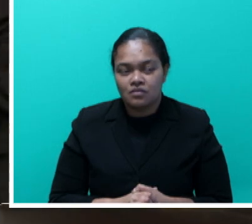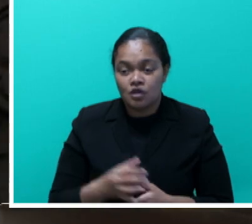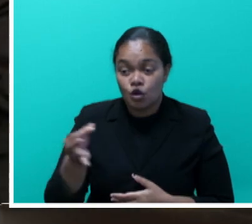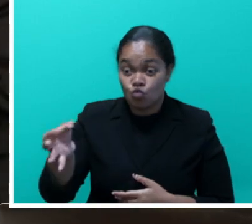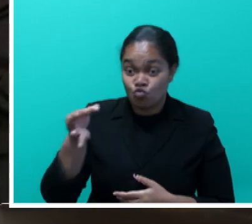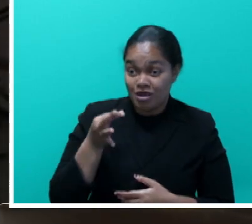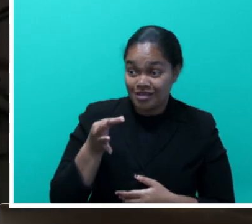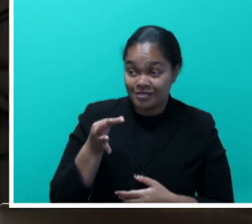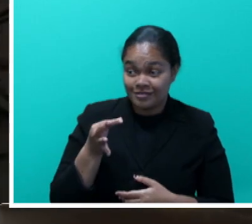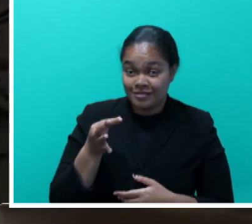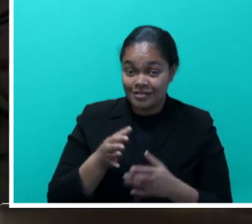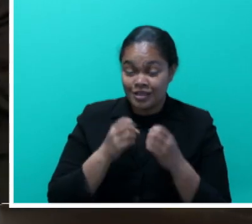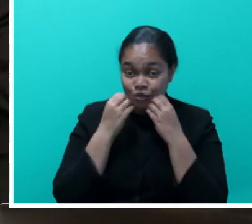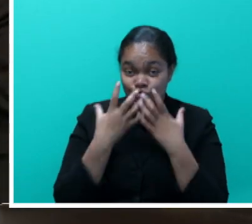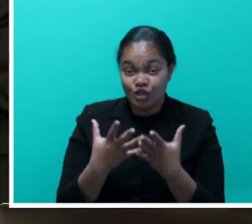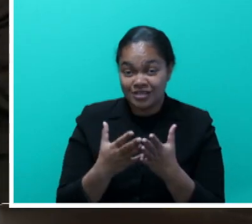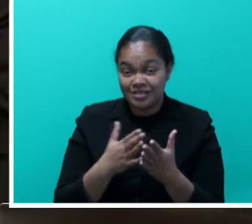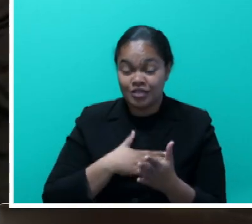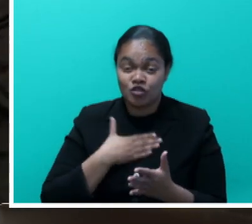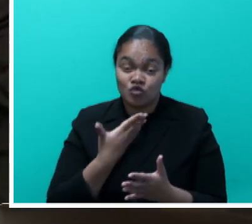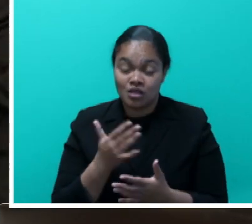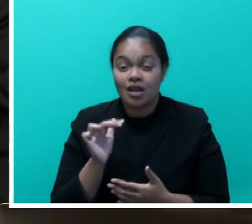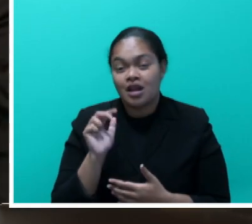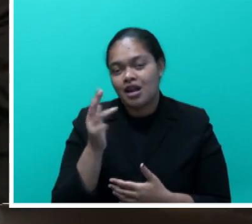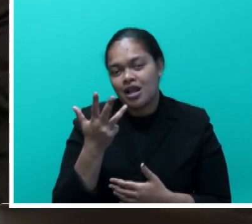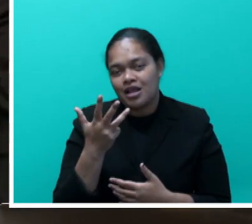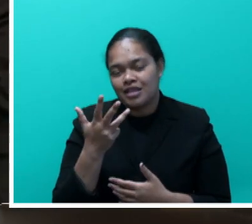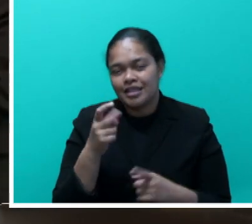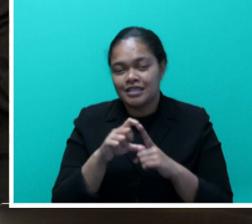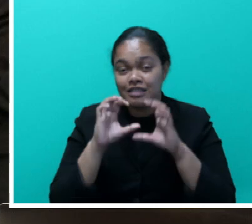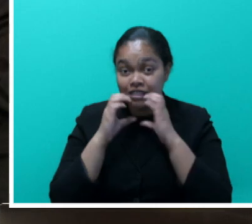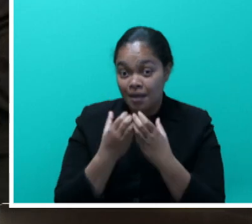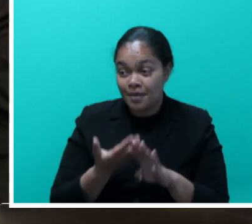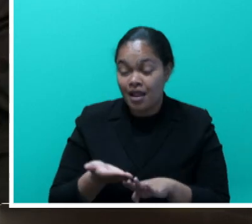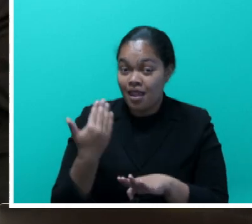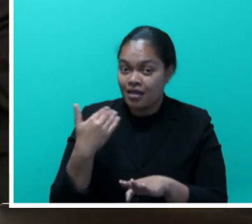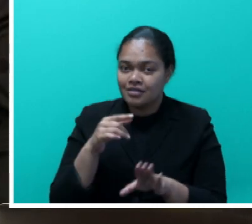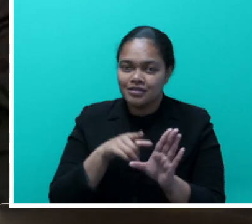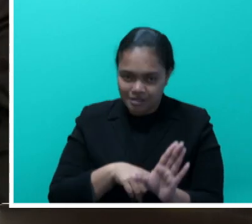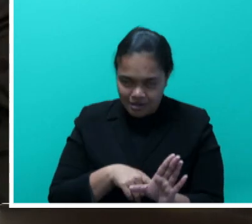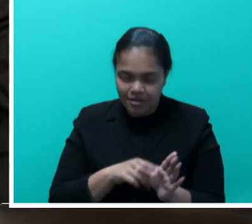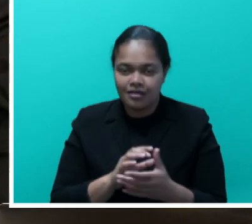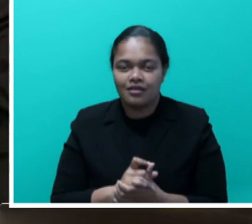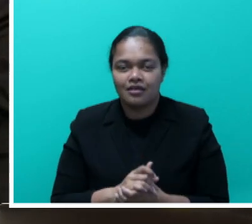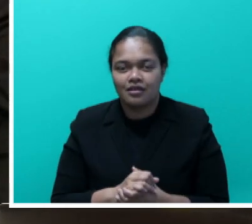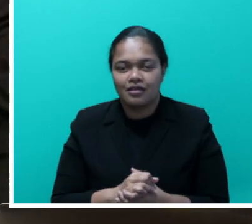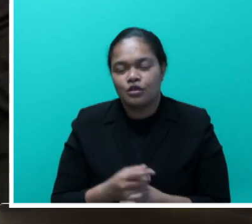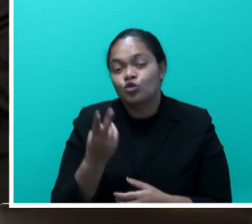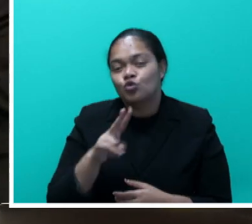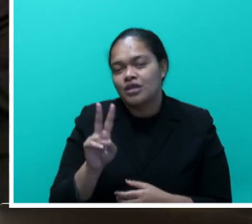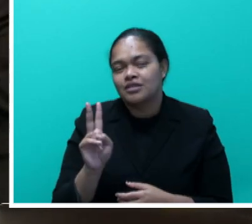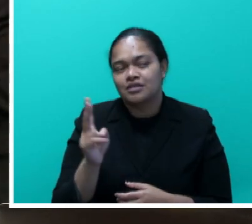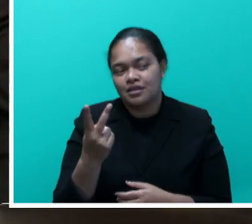expression of interest was published on the 9th of December last year, and it was closed on the 22nd of